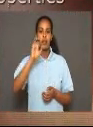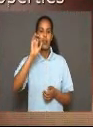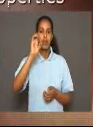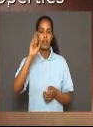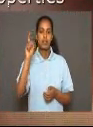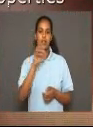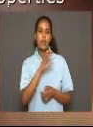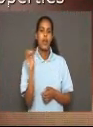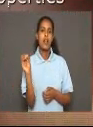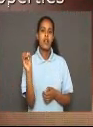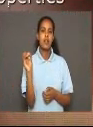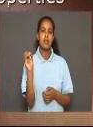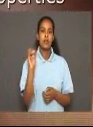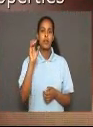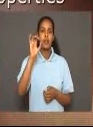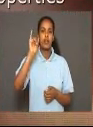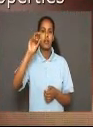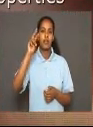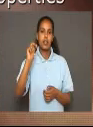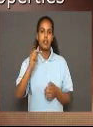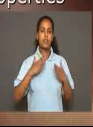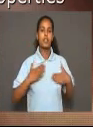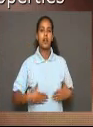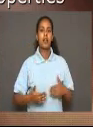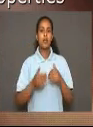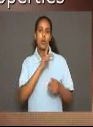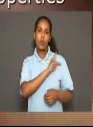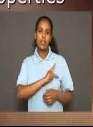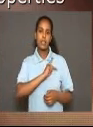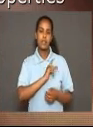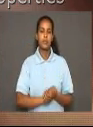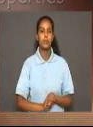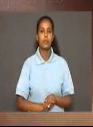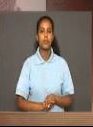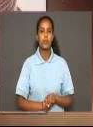extensive and intensive physical properties.